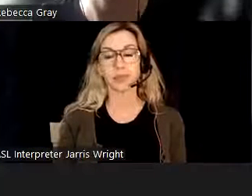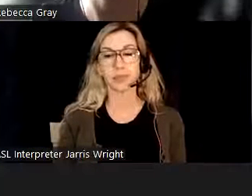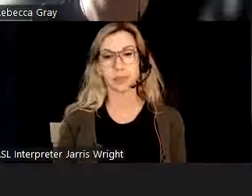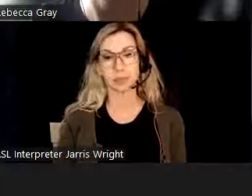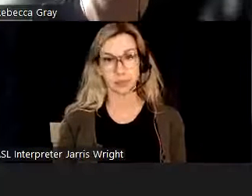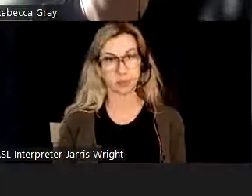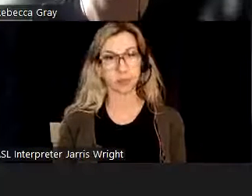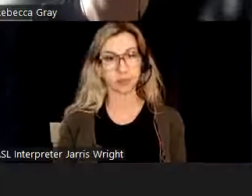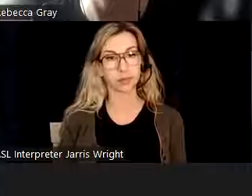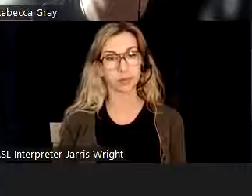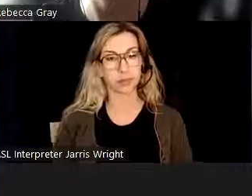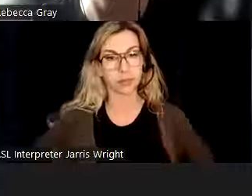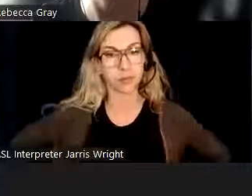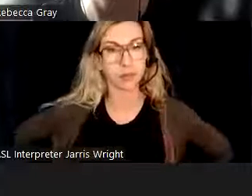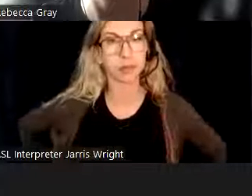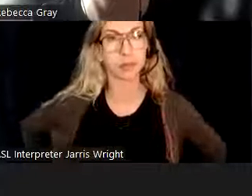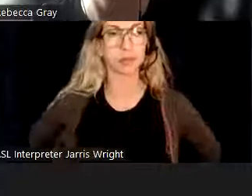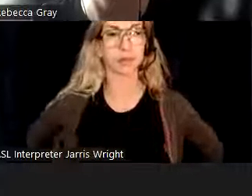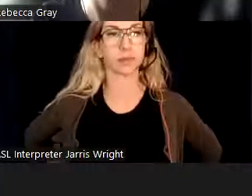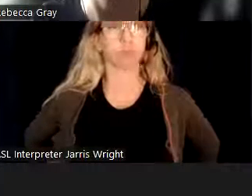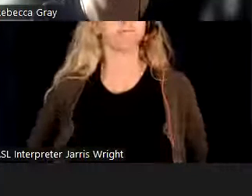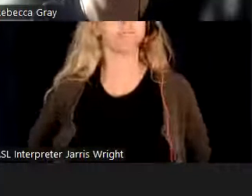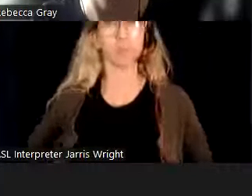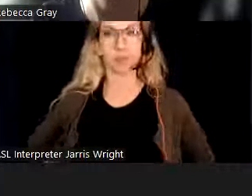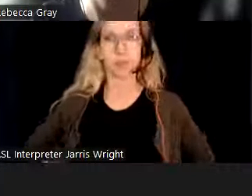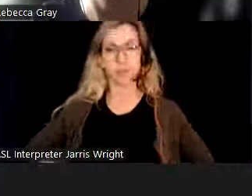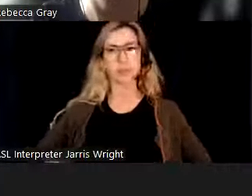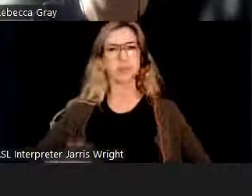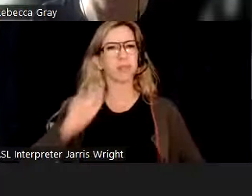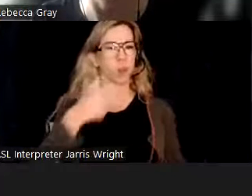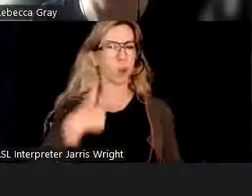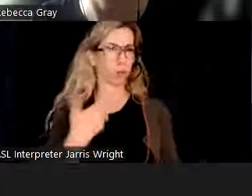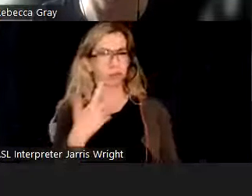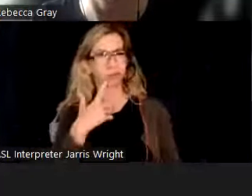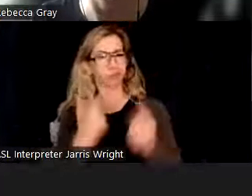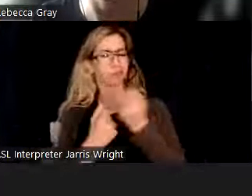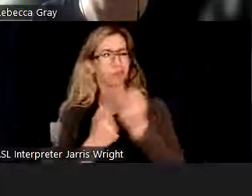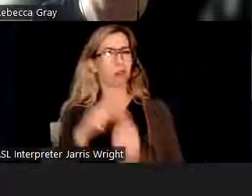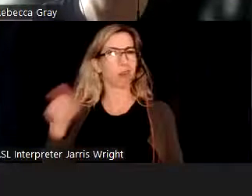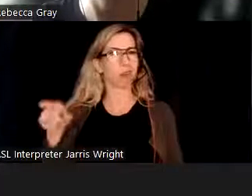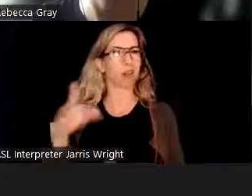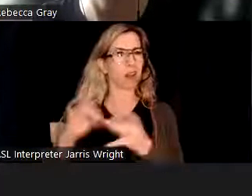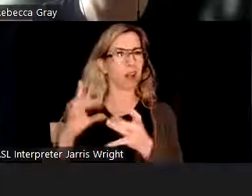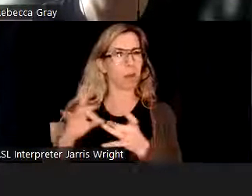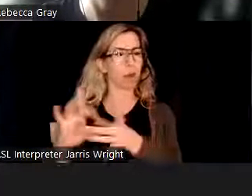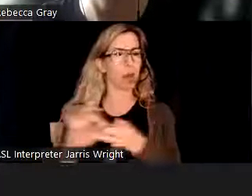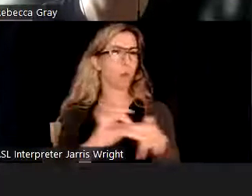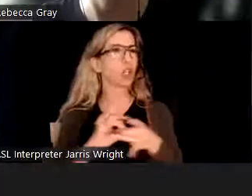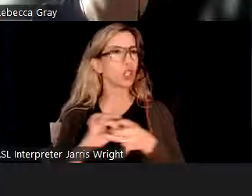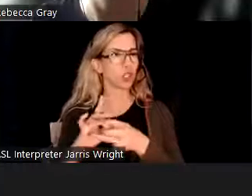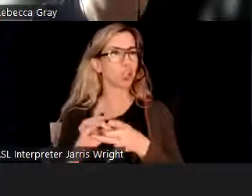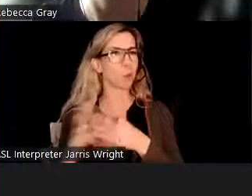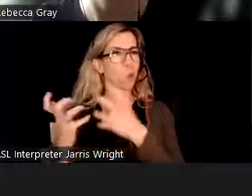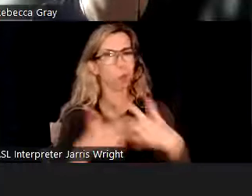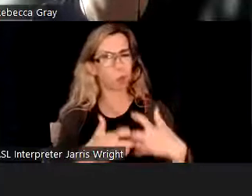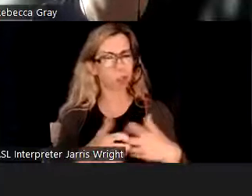Yeah, I just wanted to echo the comment about partnership and collaboration, because although we do come in